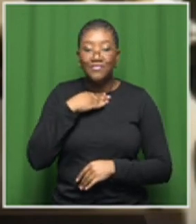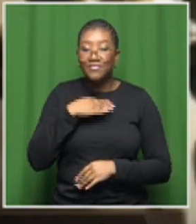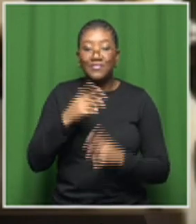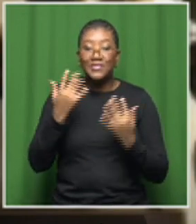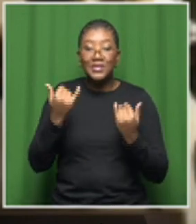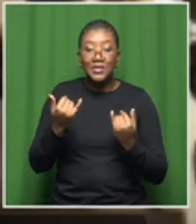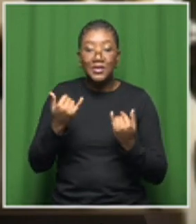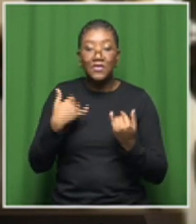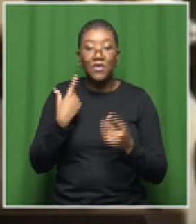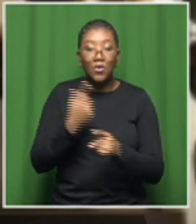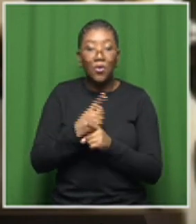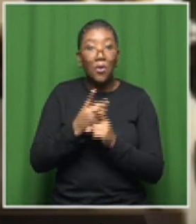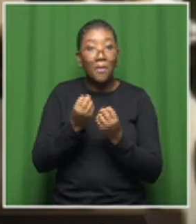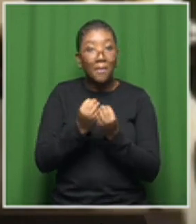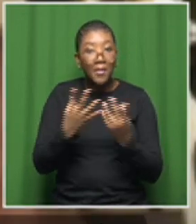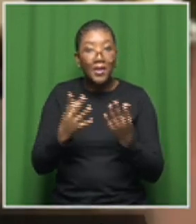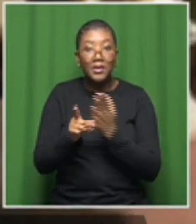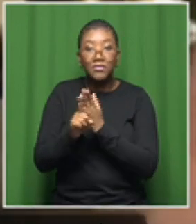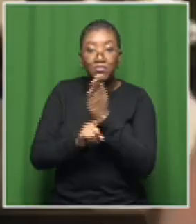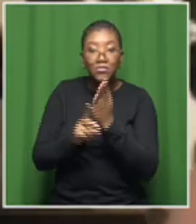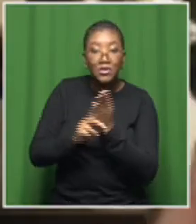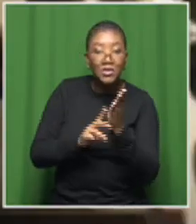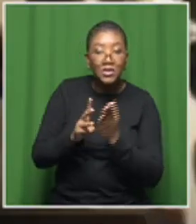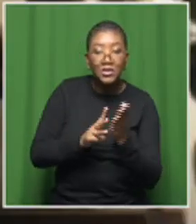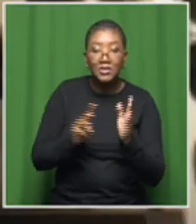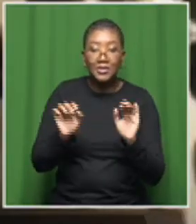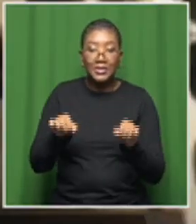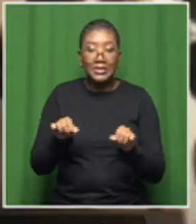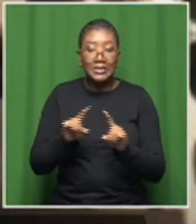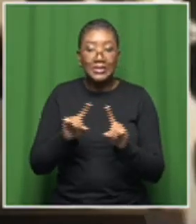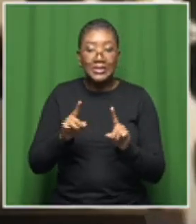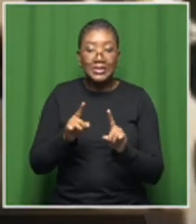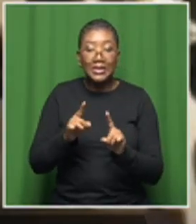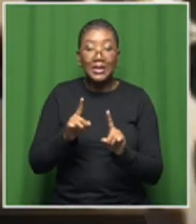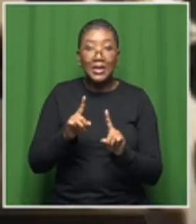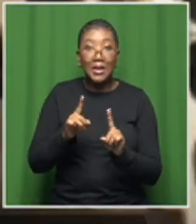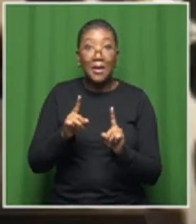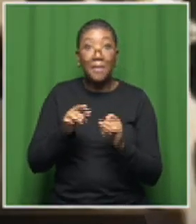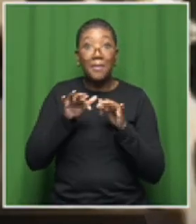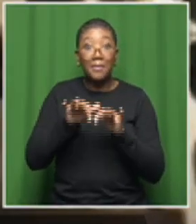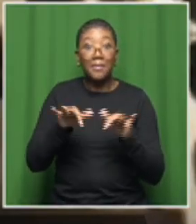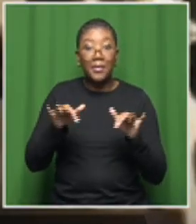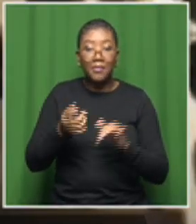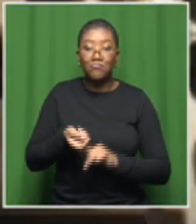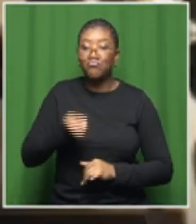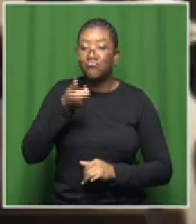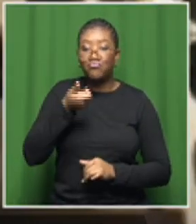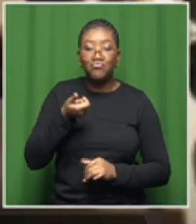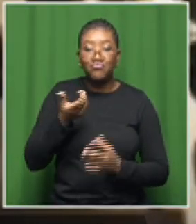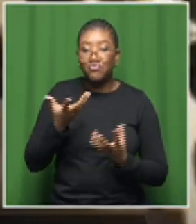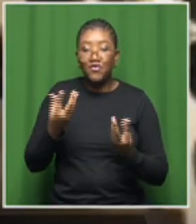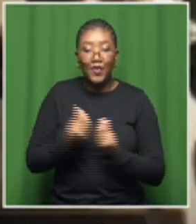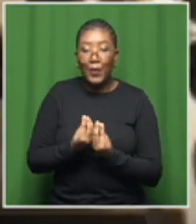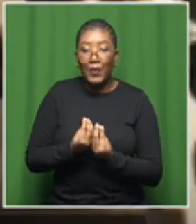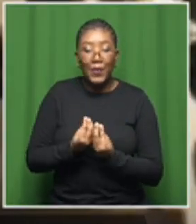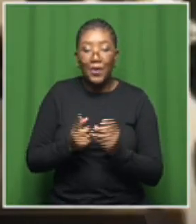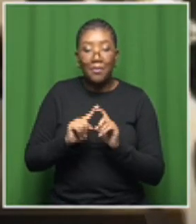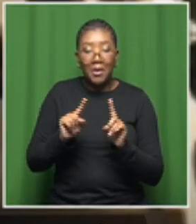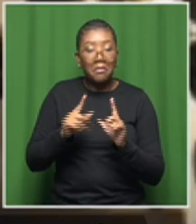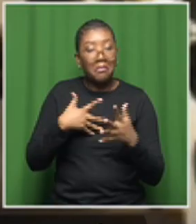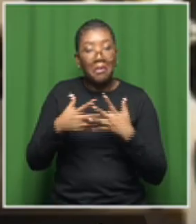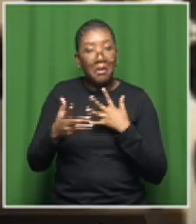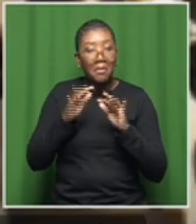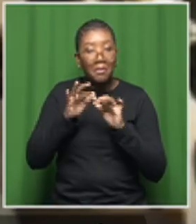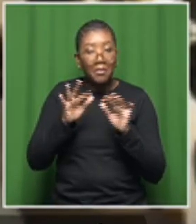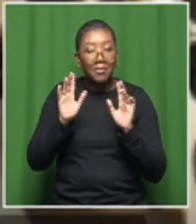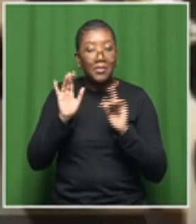fall short in a lot of areas just in terms of manpower. What we do try to do is we allow people to come in and play